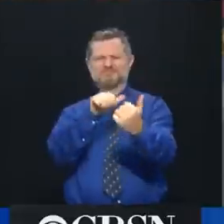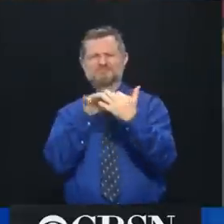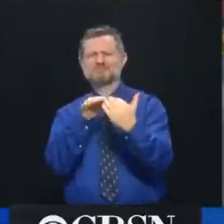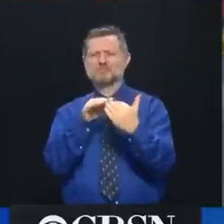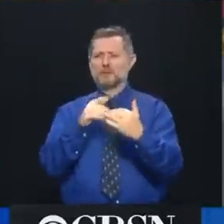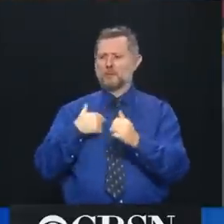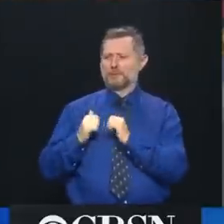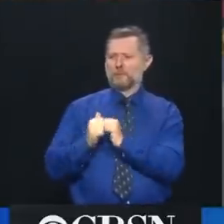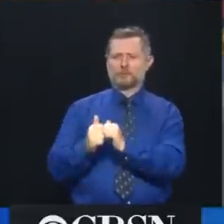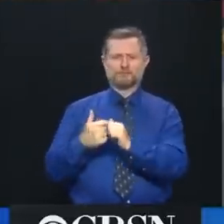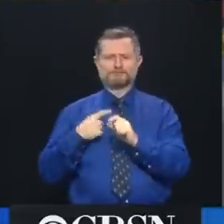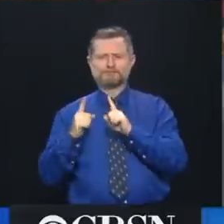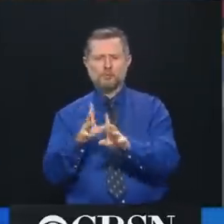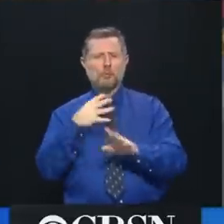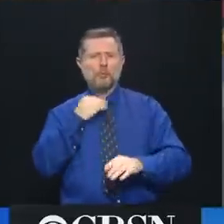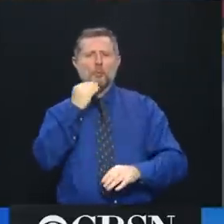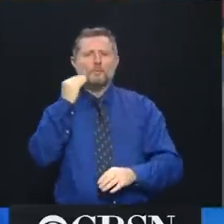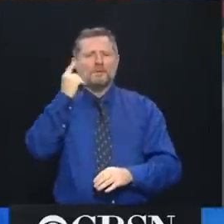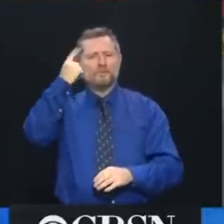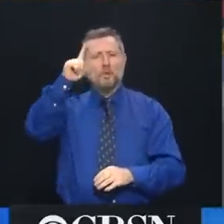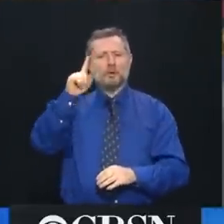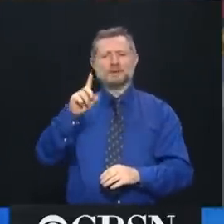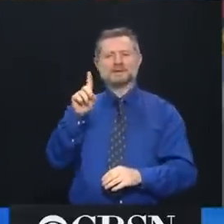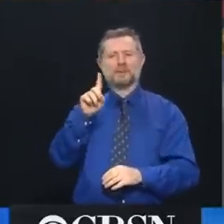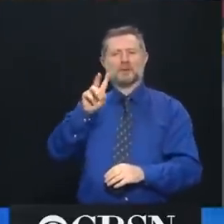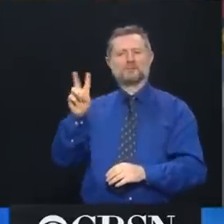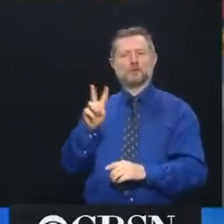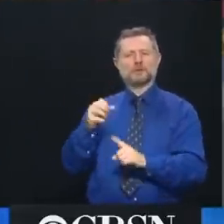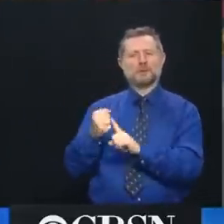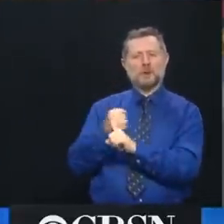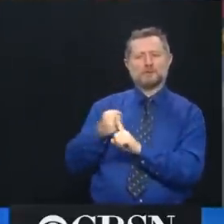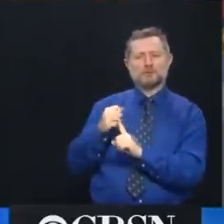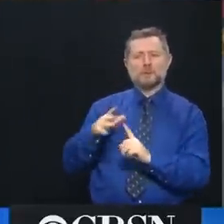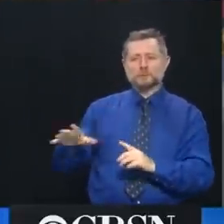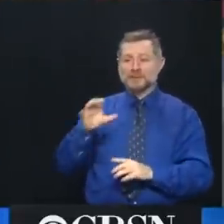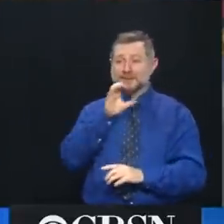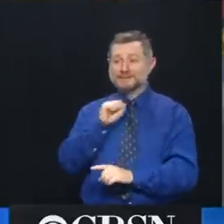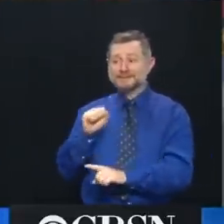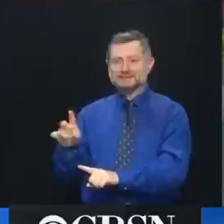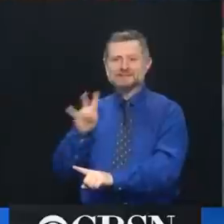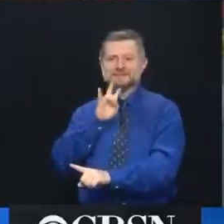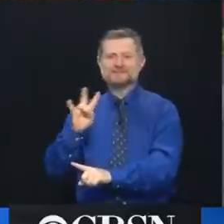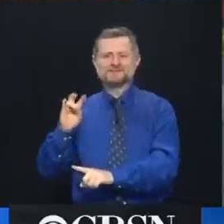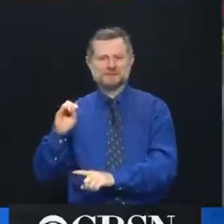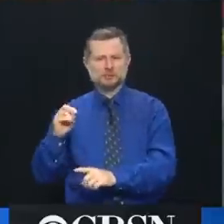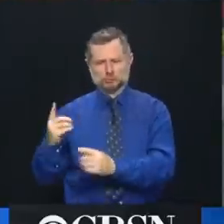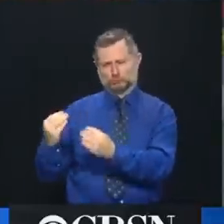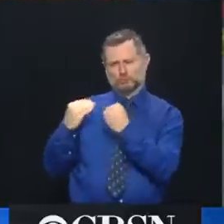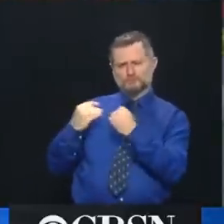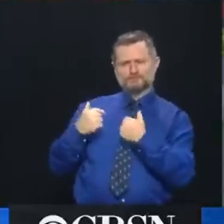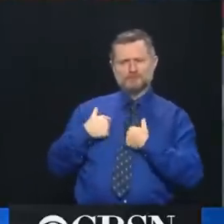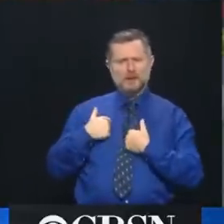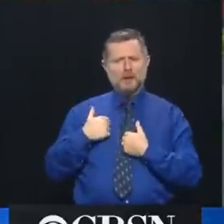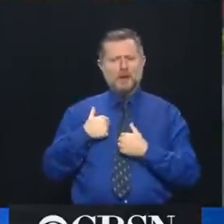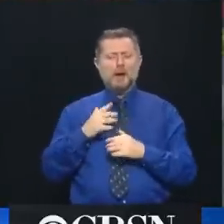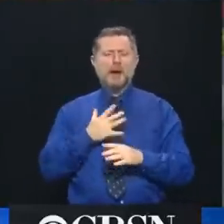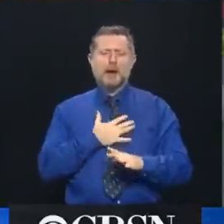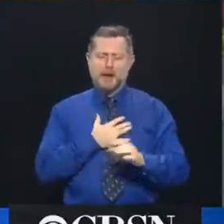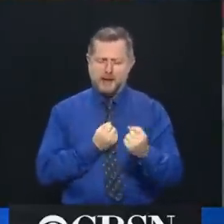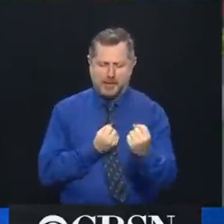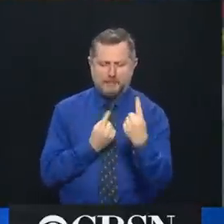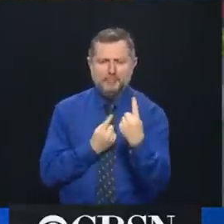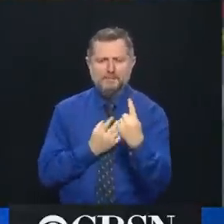violence when she was 70 years old she taught me empathy the courage of my dad to dream big for his